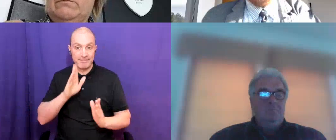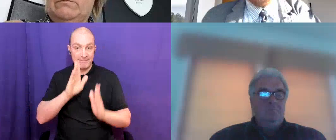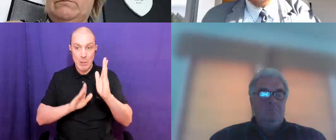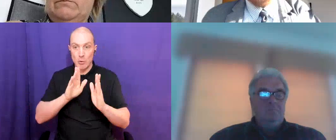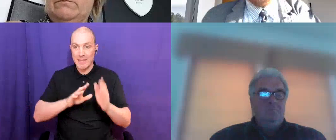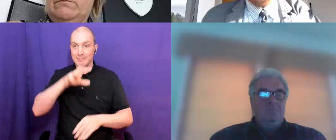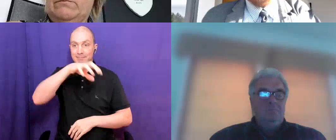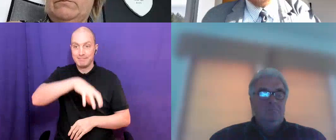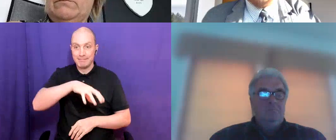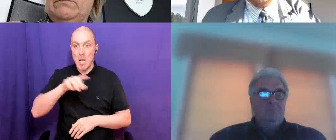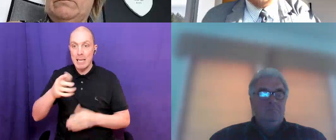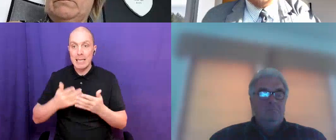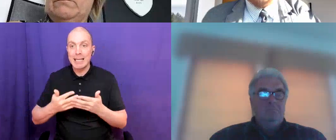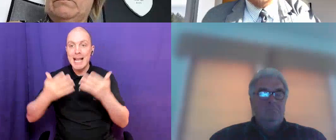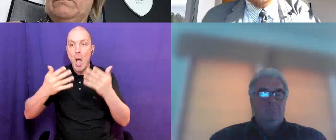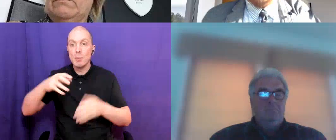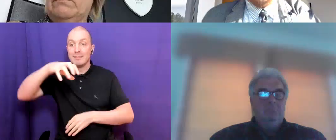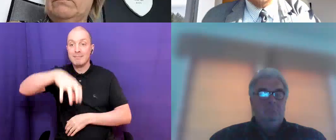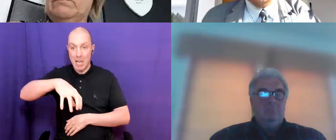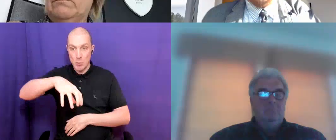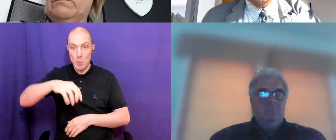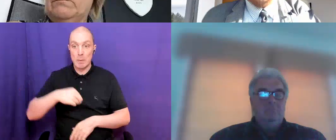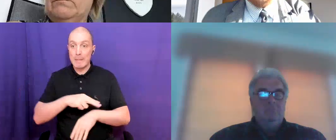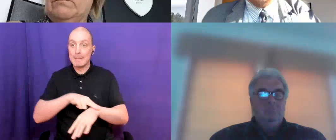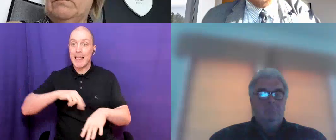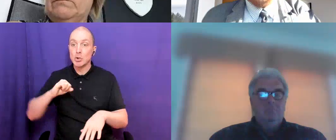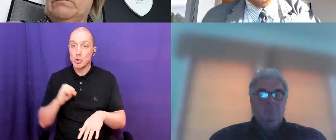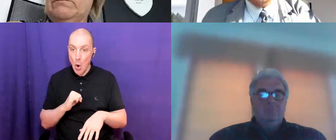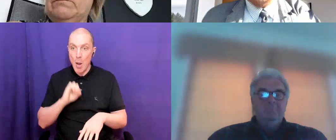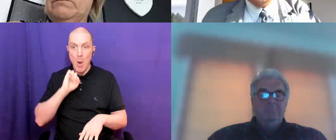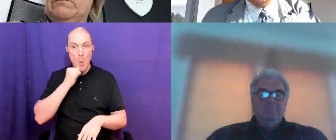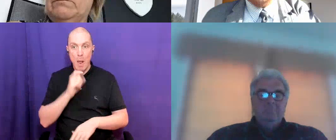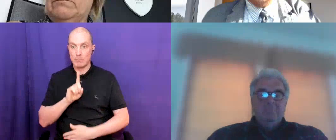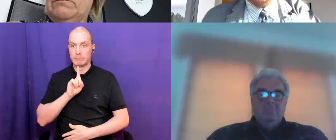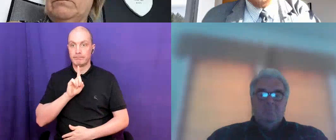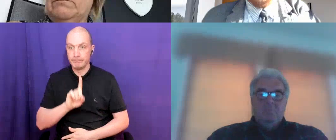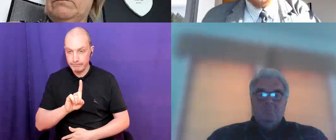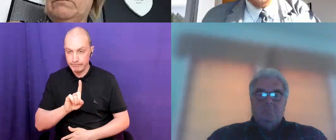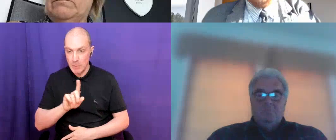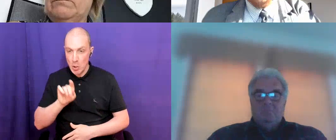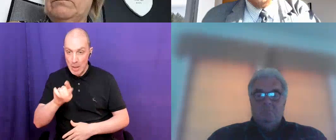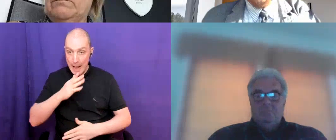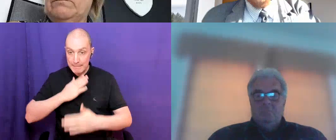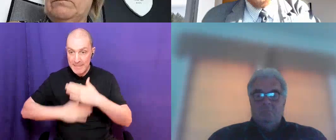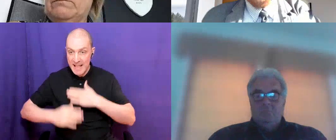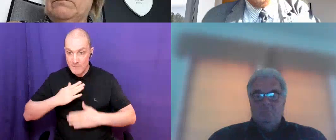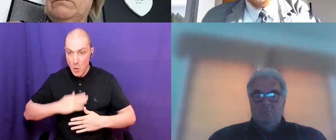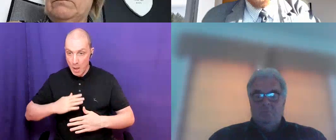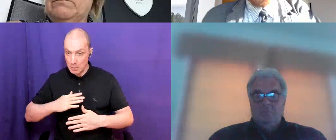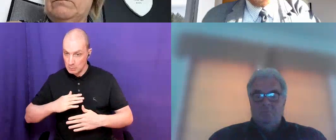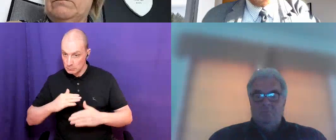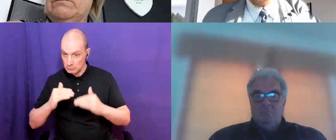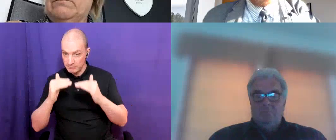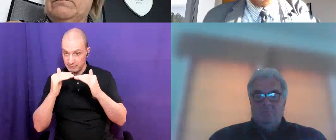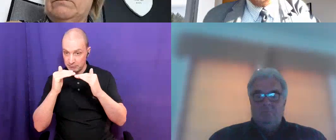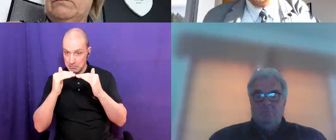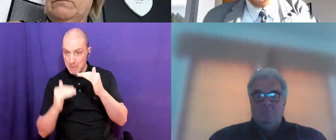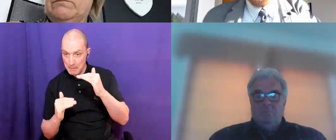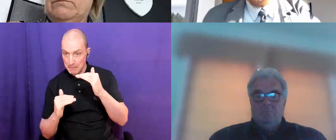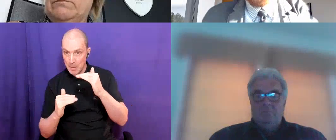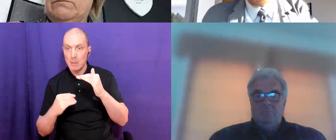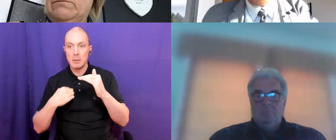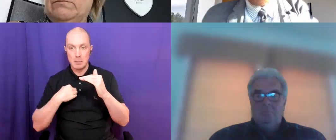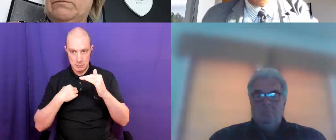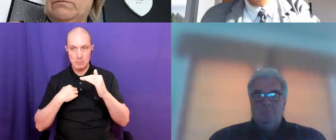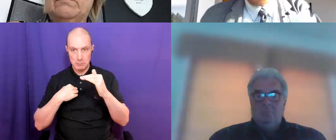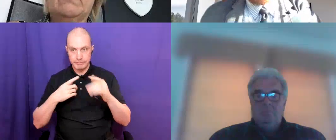and Police Scotland officers will be on hand to challenge any behaviour that falls below these standards. I'd like to reaffirm that if you have any